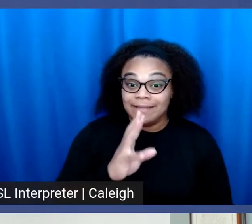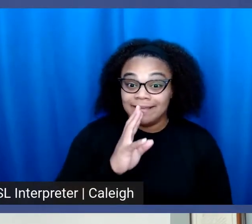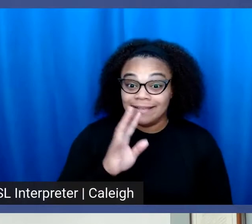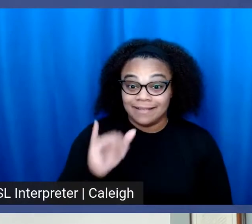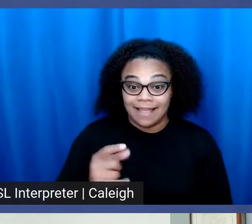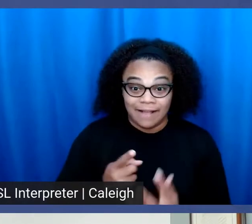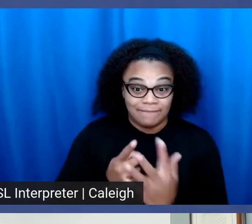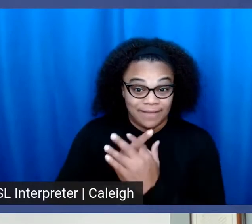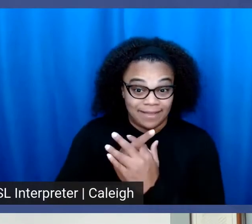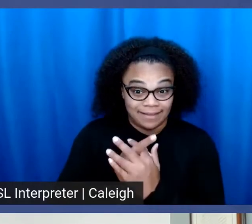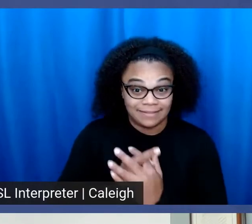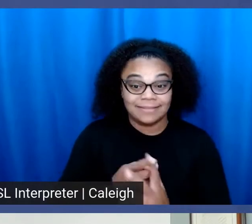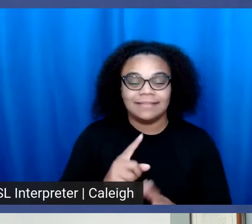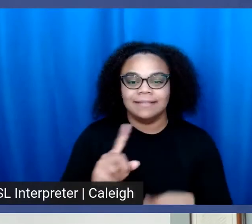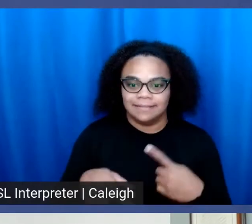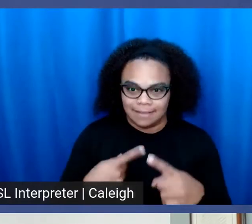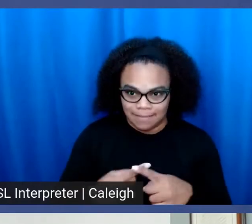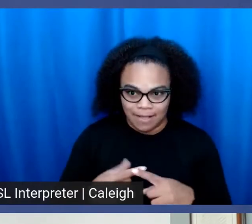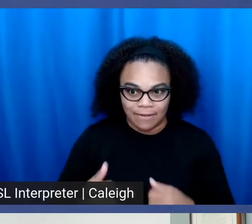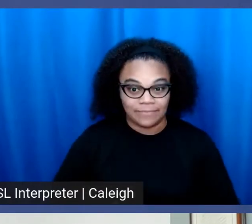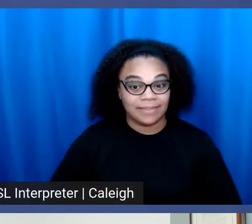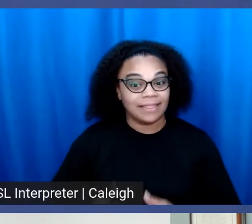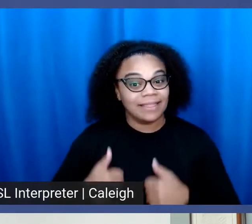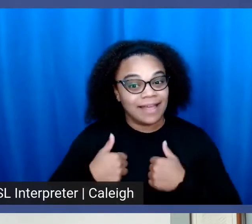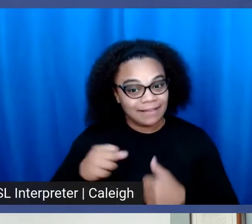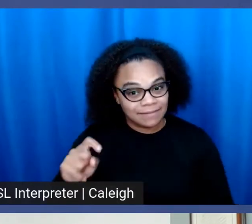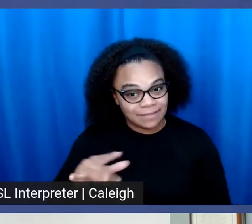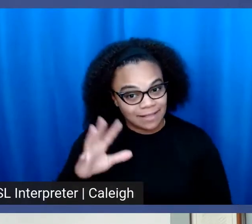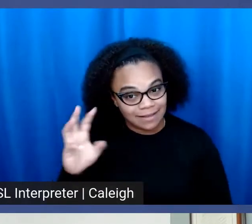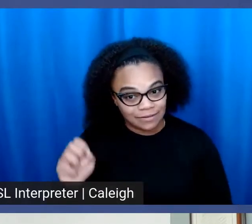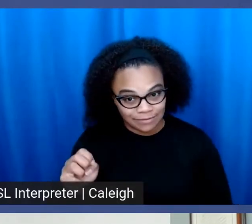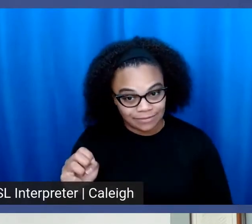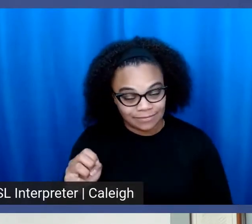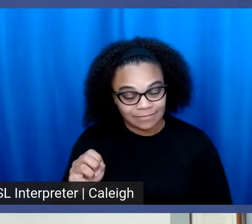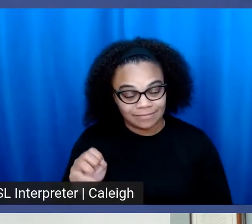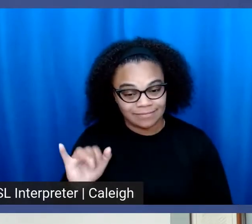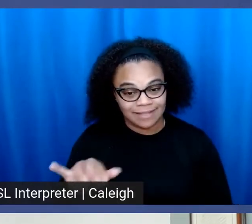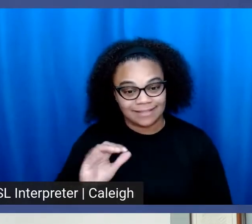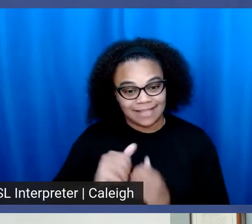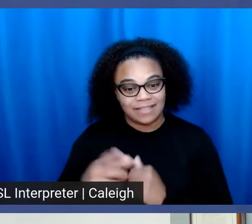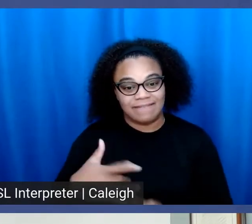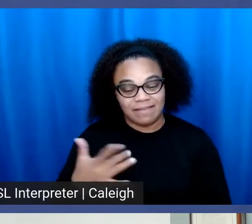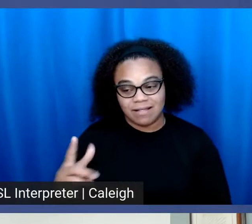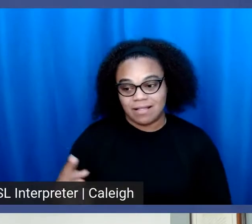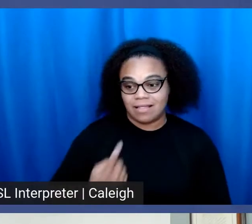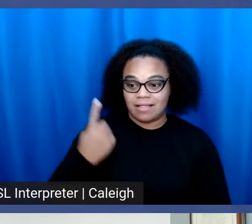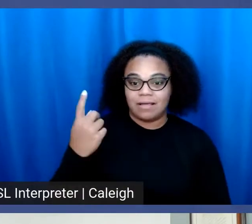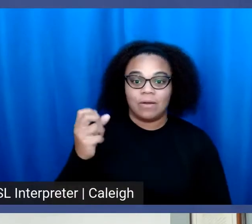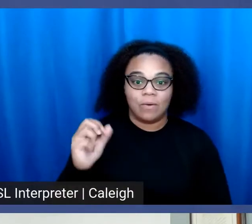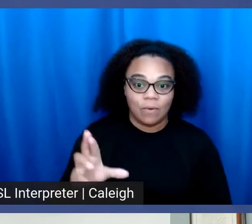a lifestyle that offends or engenders fear.